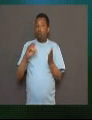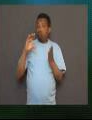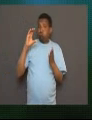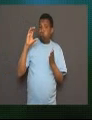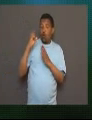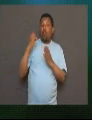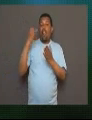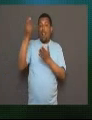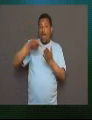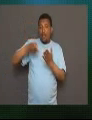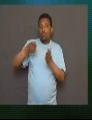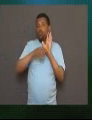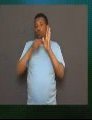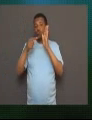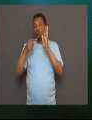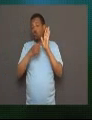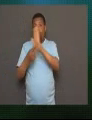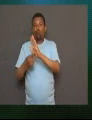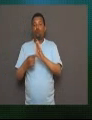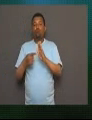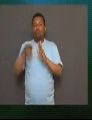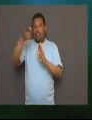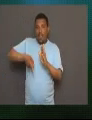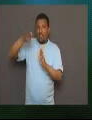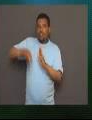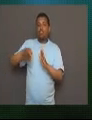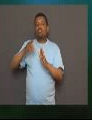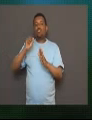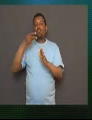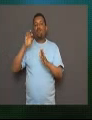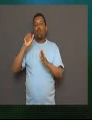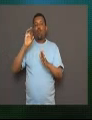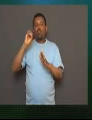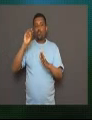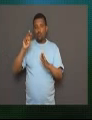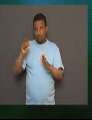shown as lines with chevrons beneath them.